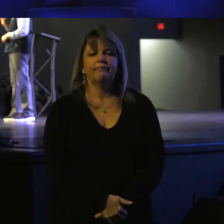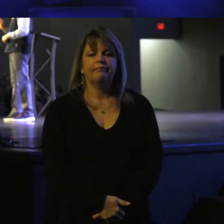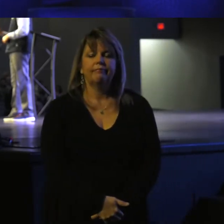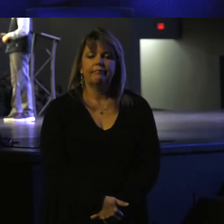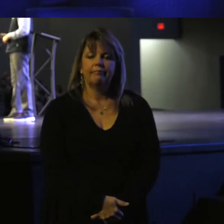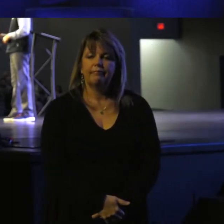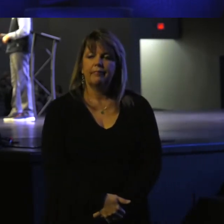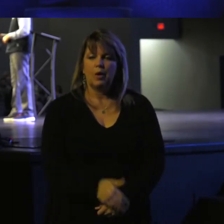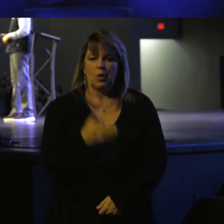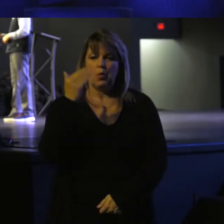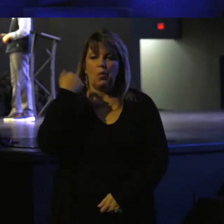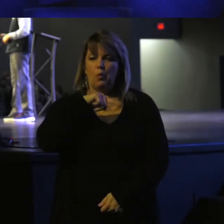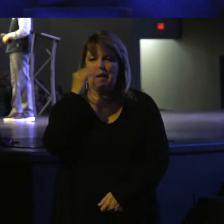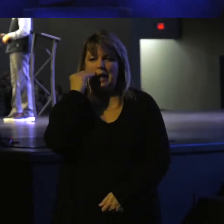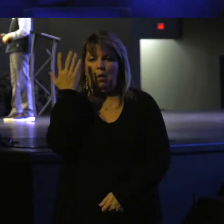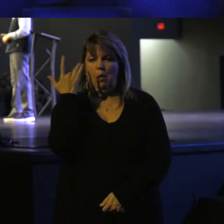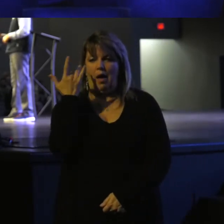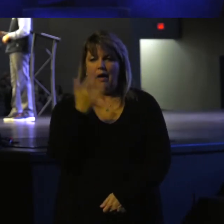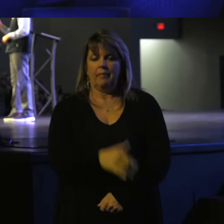And we know why.